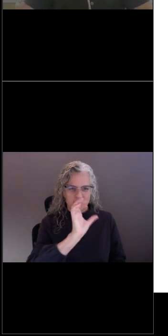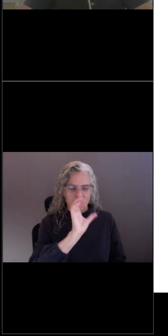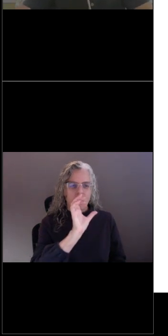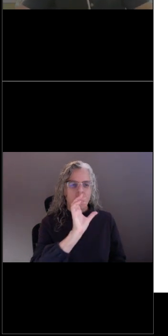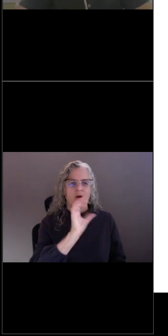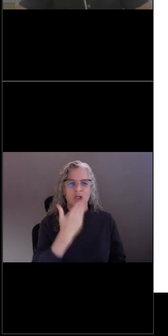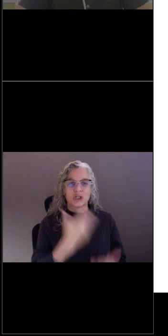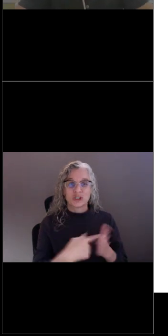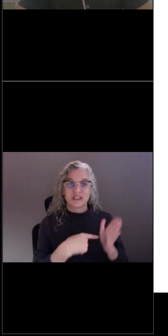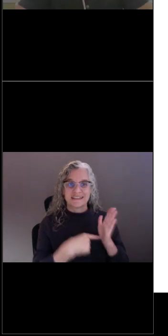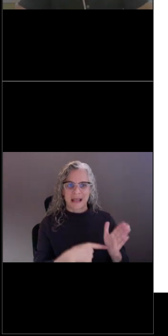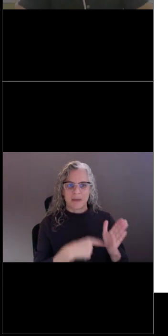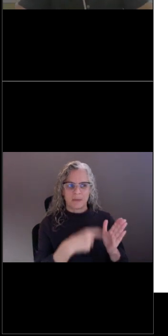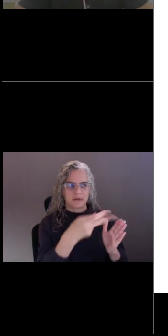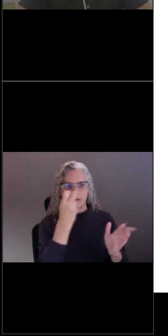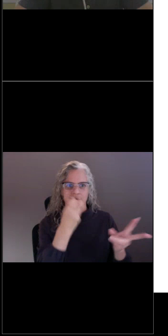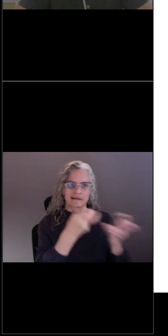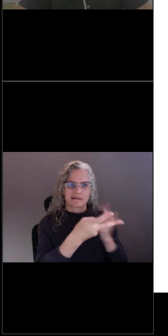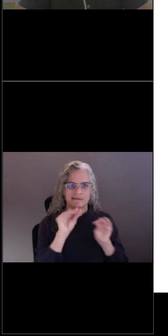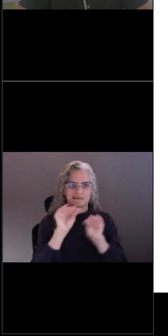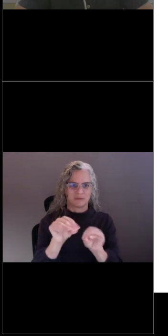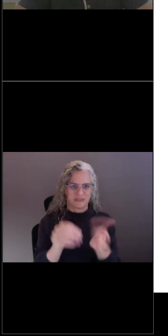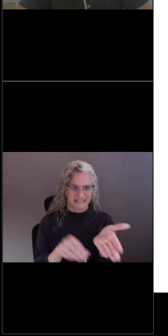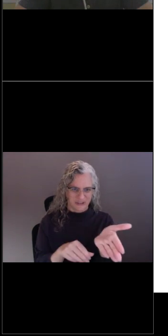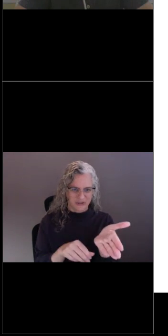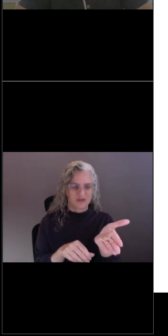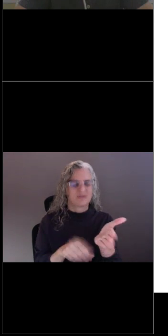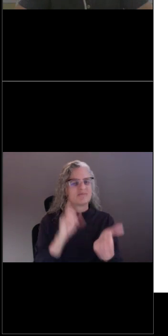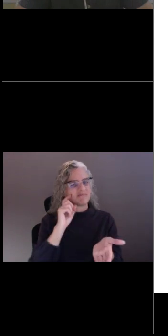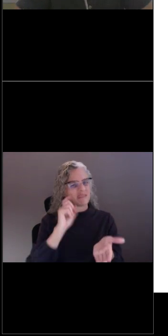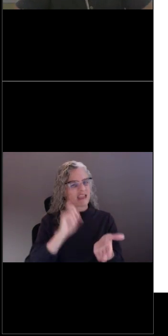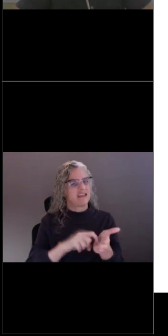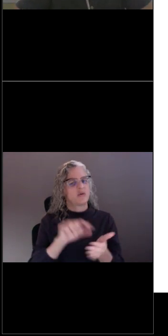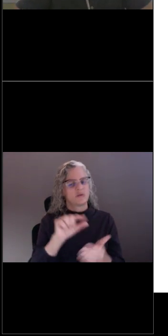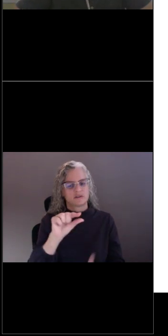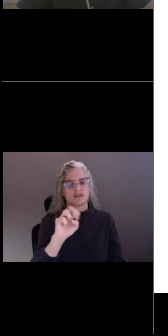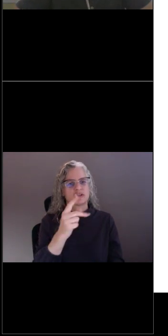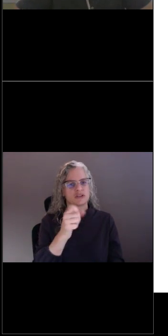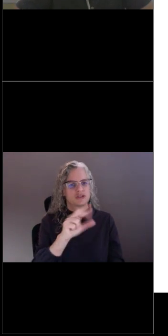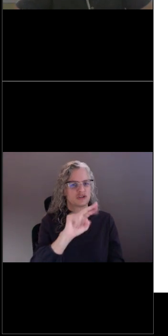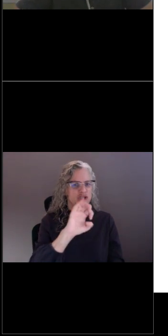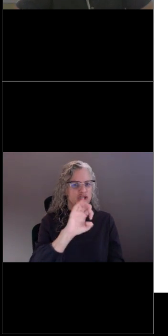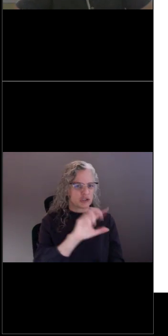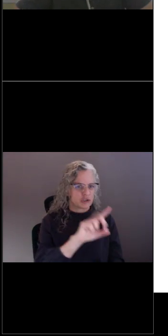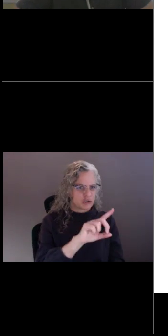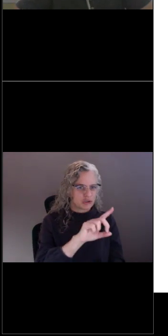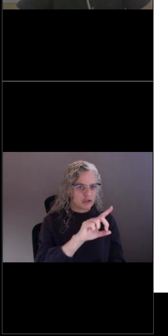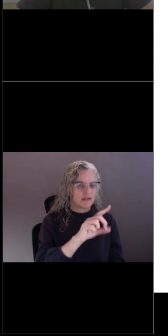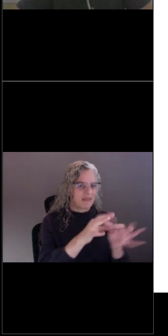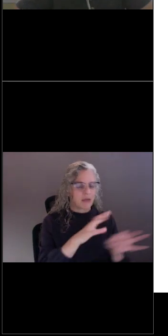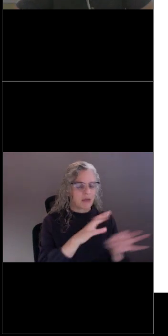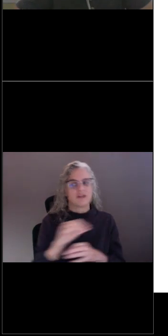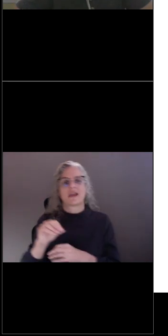I was encountering gendered language and gender neutral language as well, to see how some of